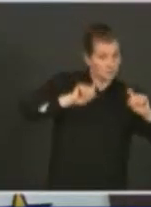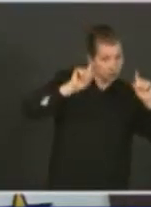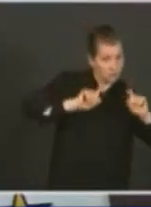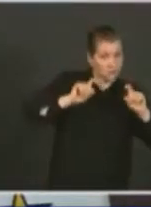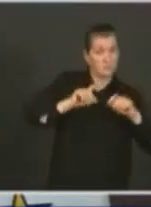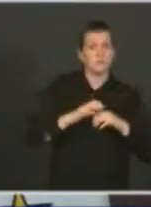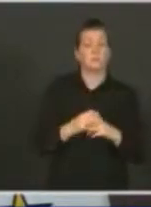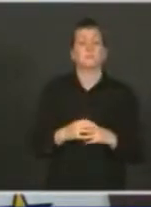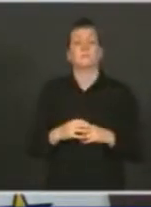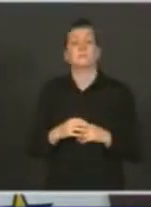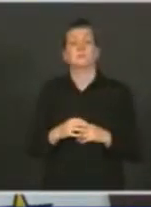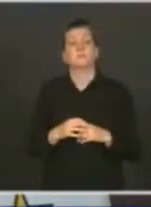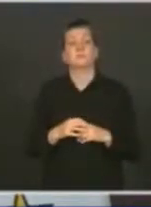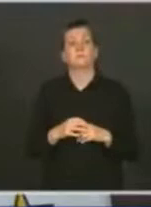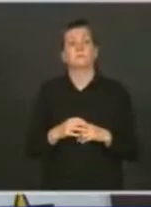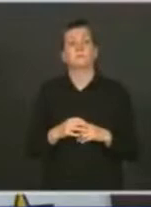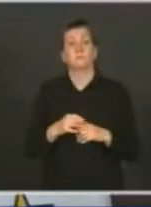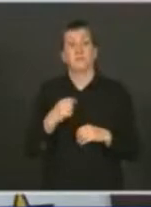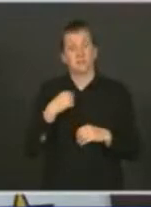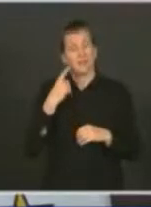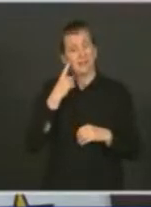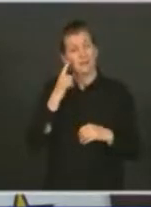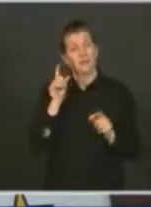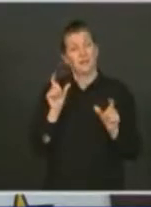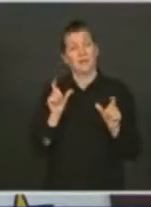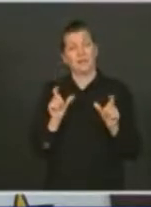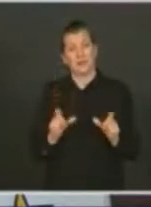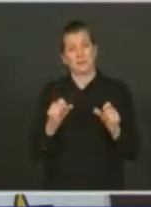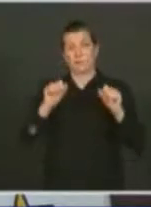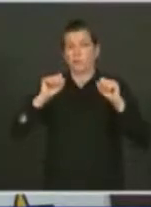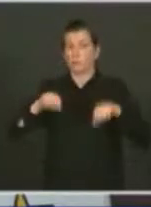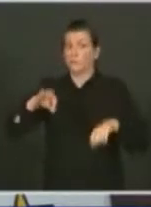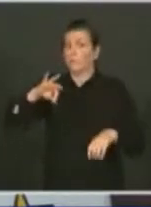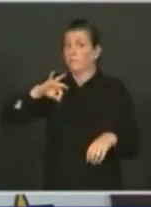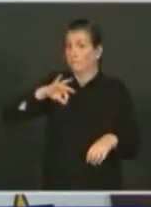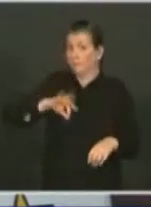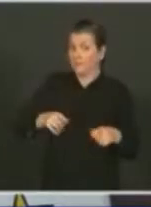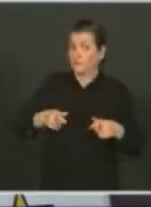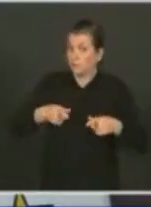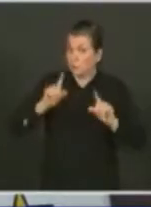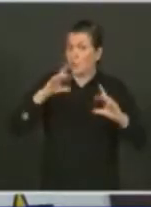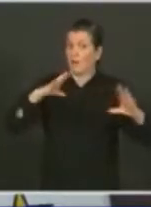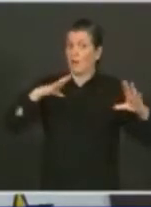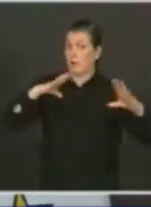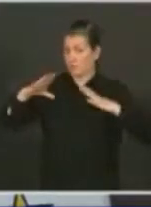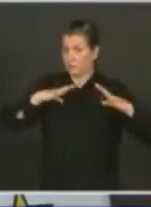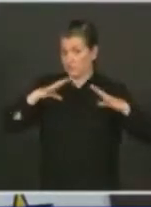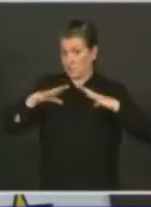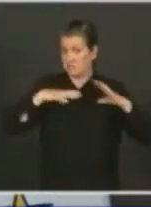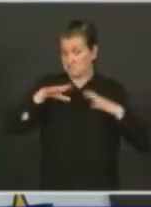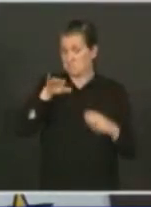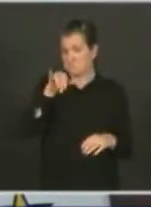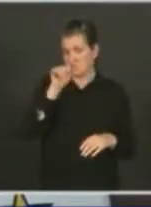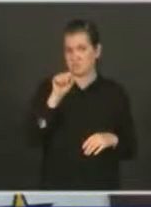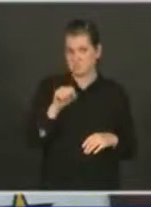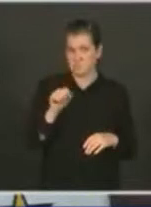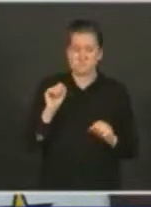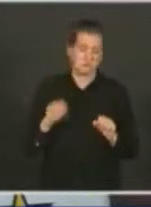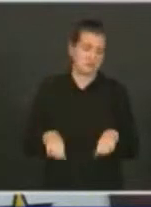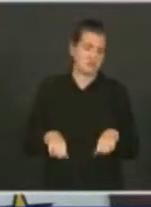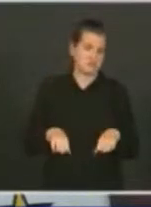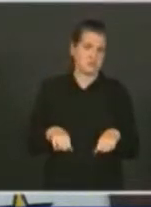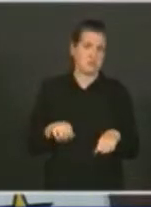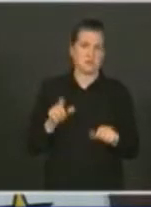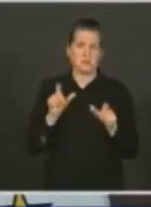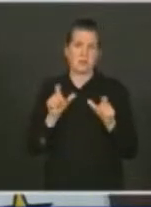holiday, lockdowns could be well used. If none of that works, we may have no other choice than a temporary